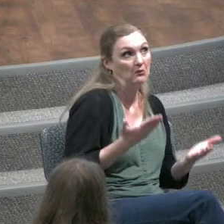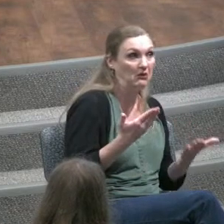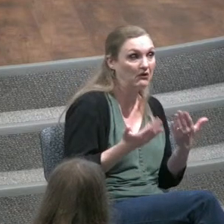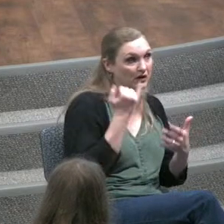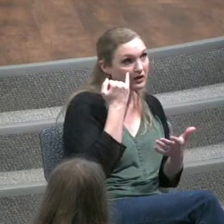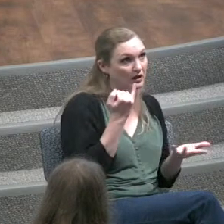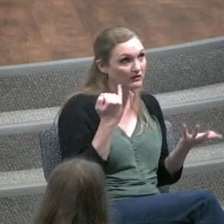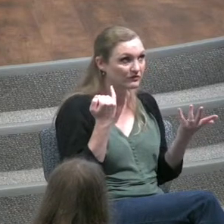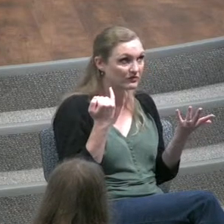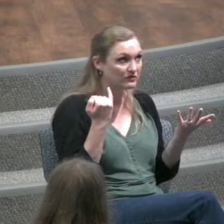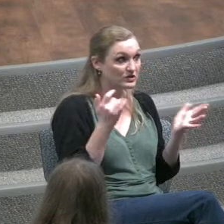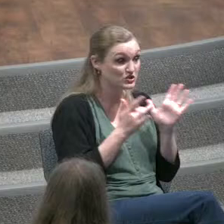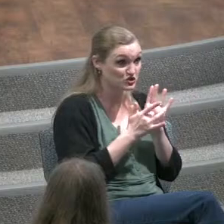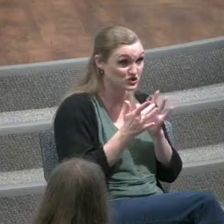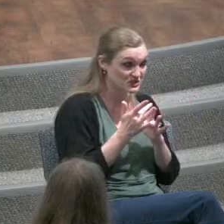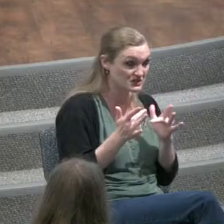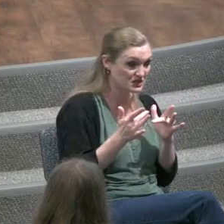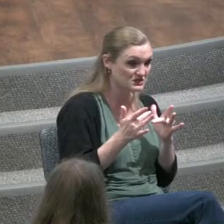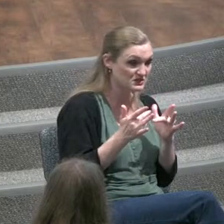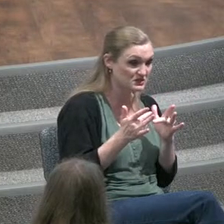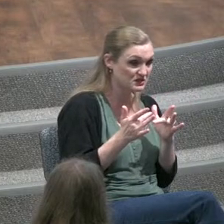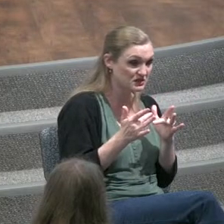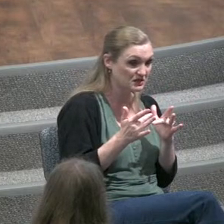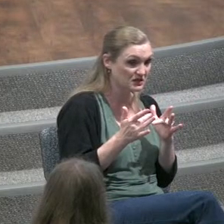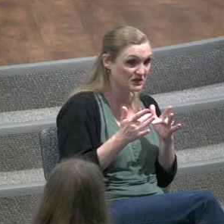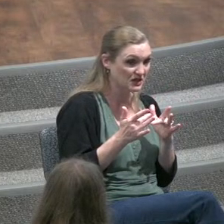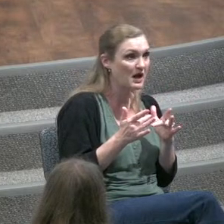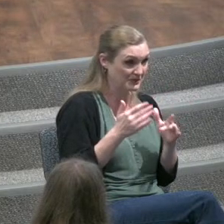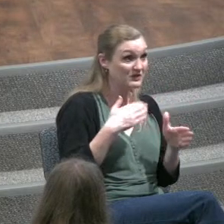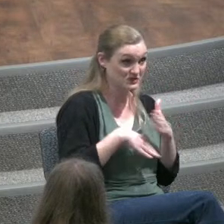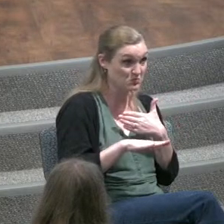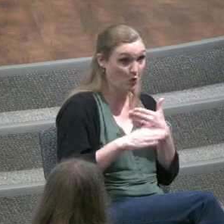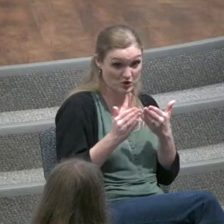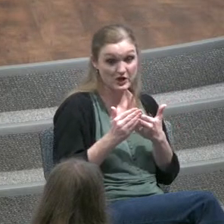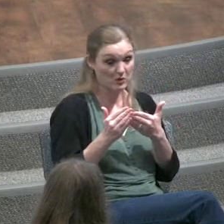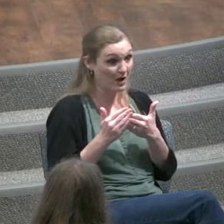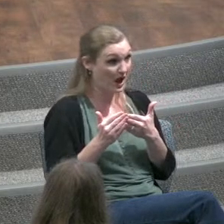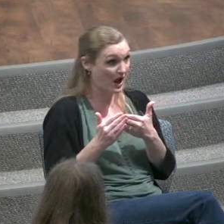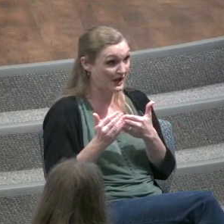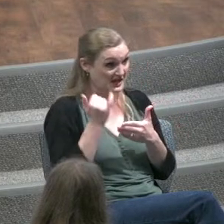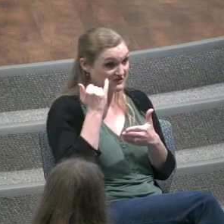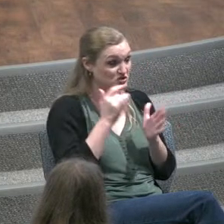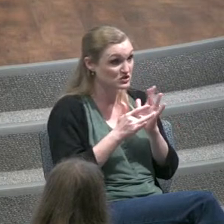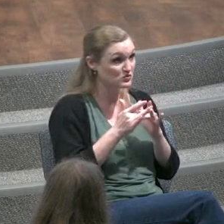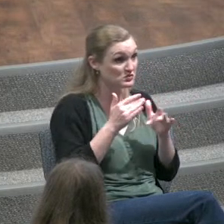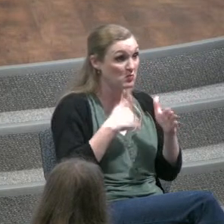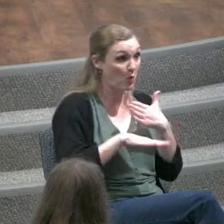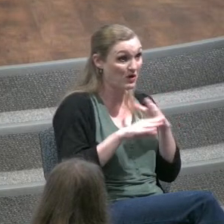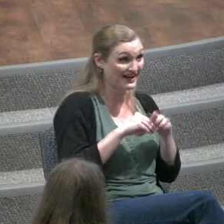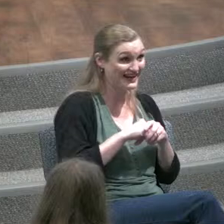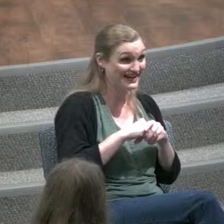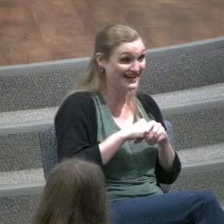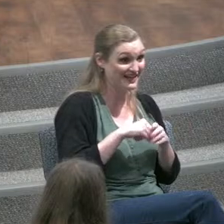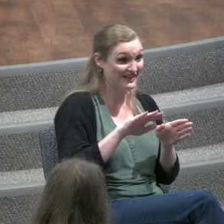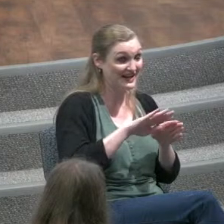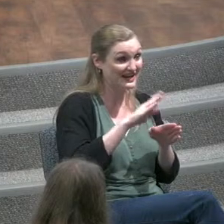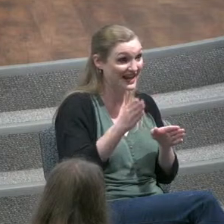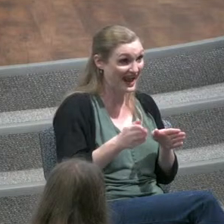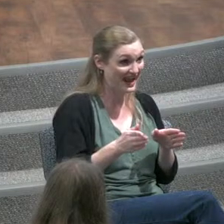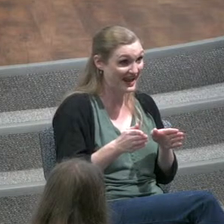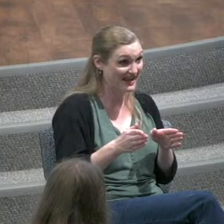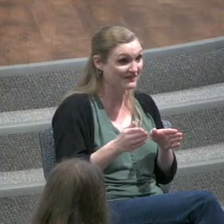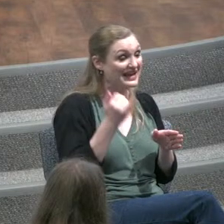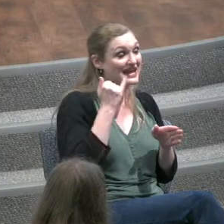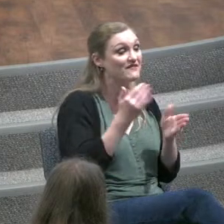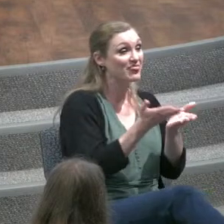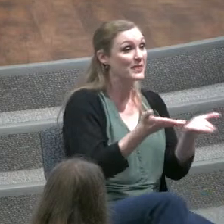if Jesus, who was definitely born in nearby Bethlehem, if he was born in a cave, we know he was born in a manger, but